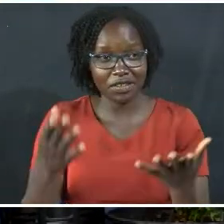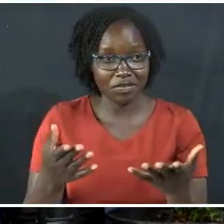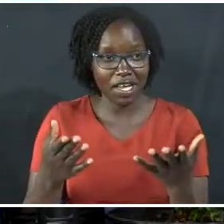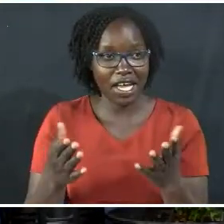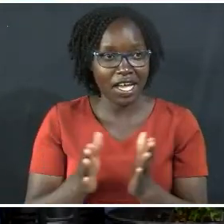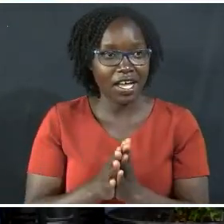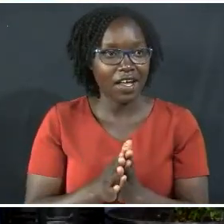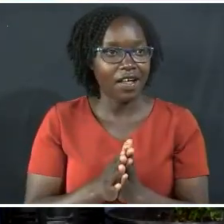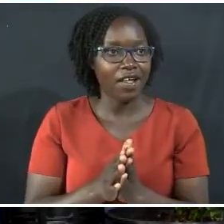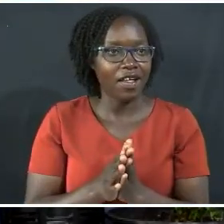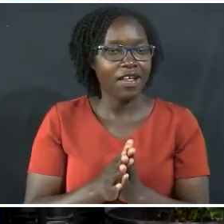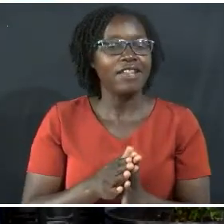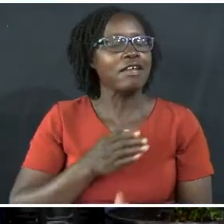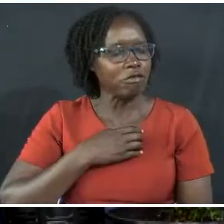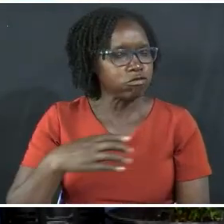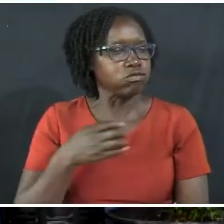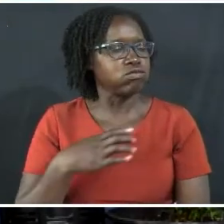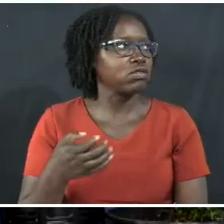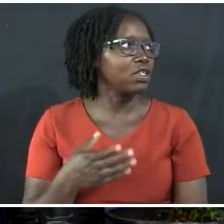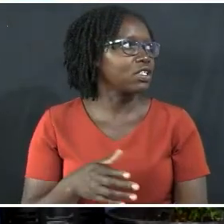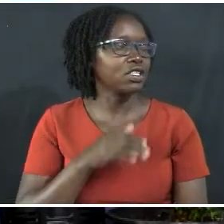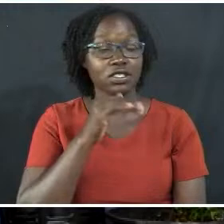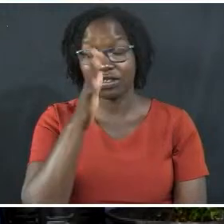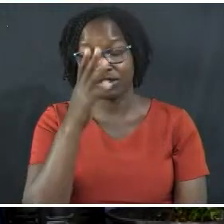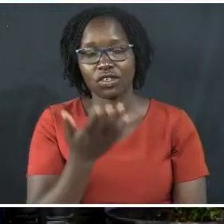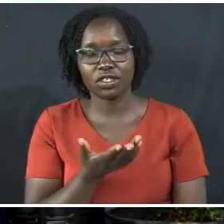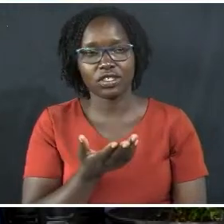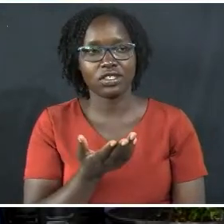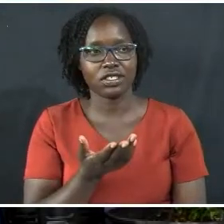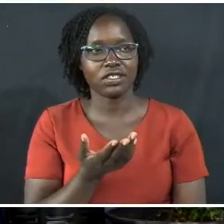knock, it's not a joke.